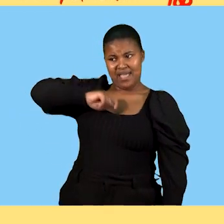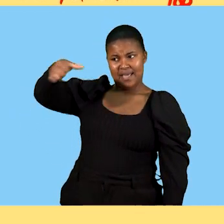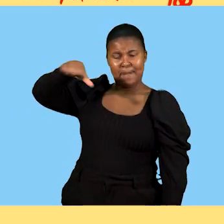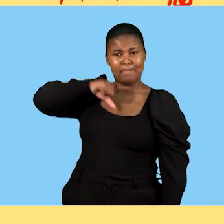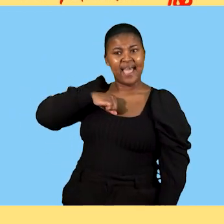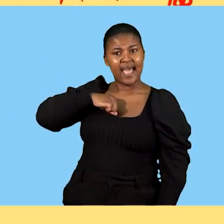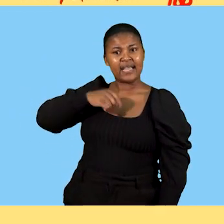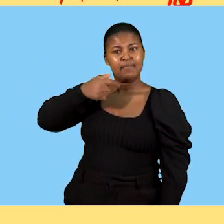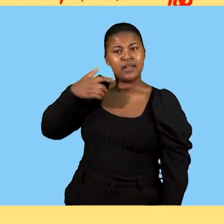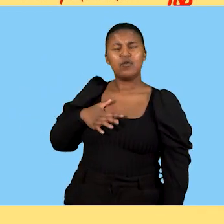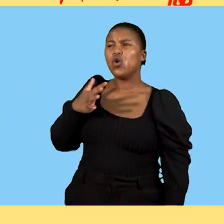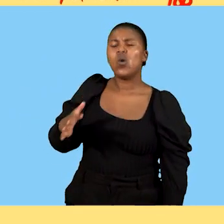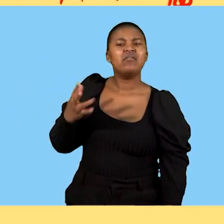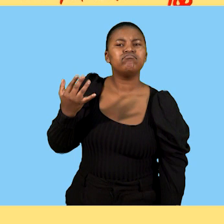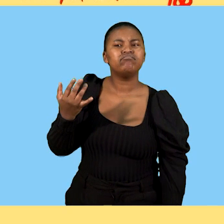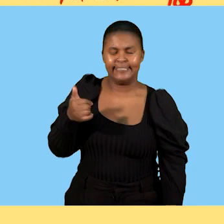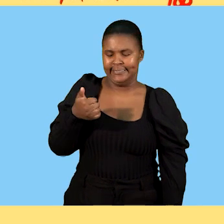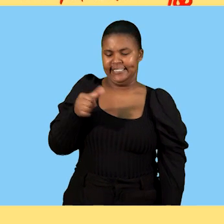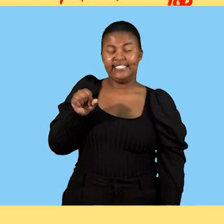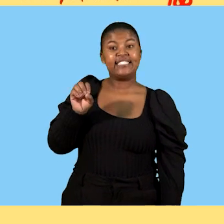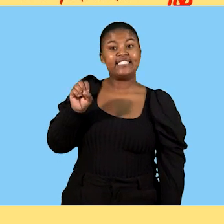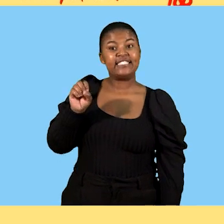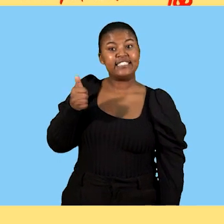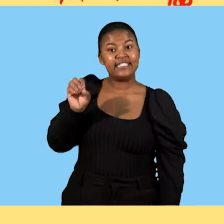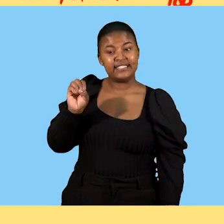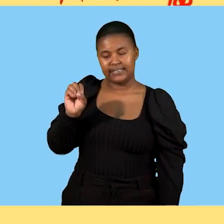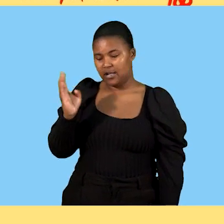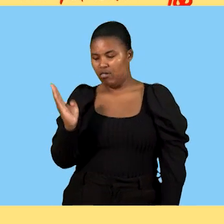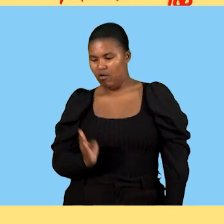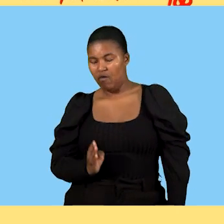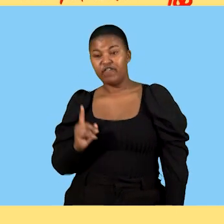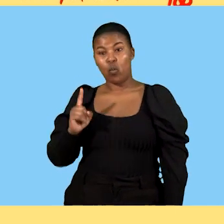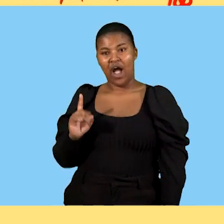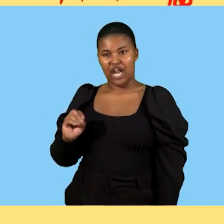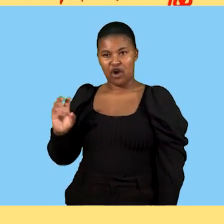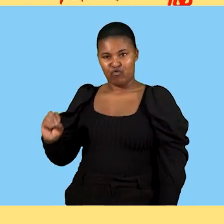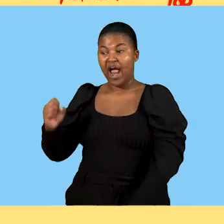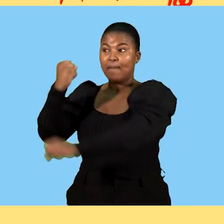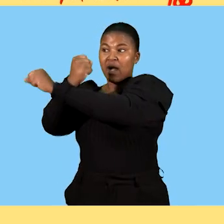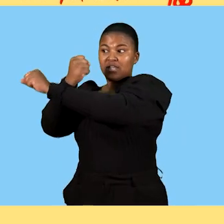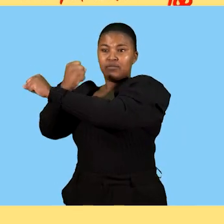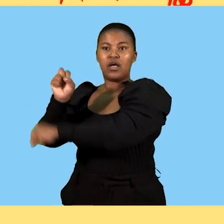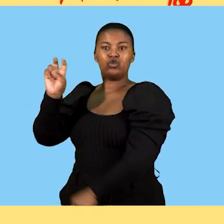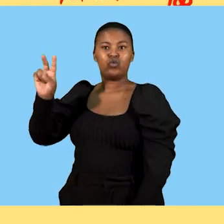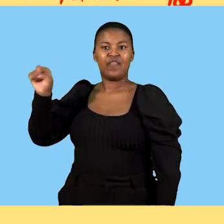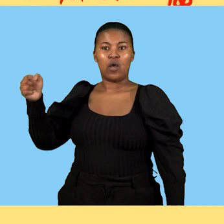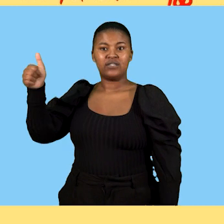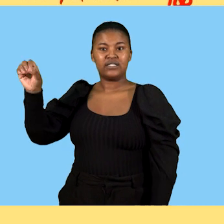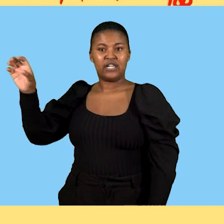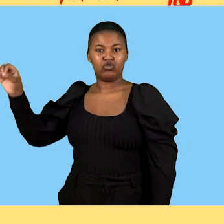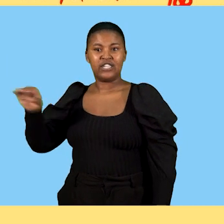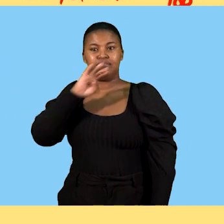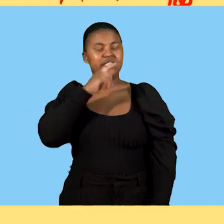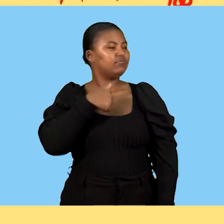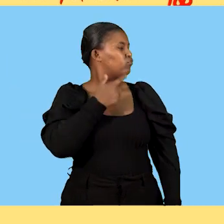in this case. What I want is 60, what I have is 100, multiplied by 2,600.